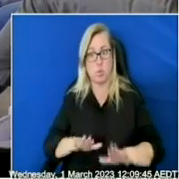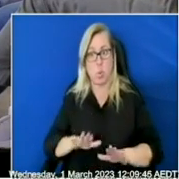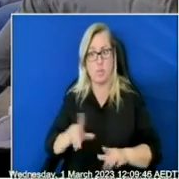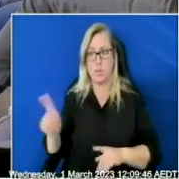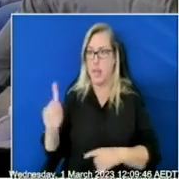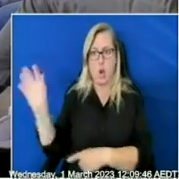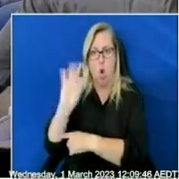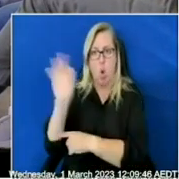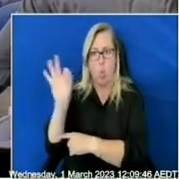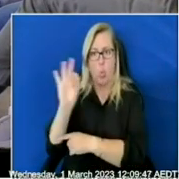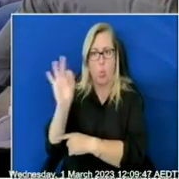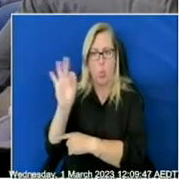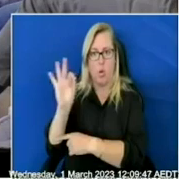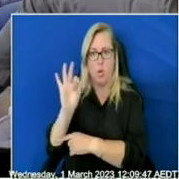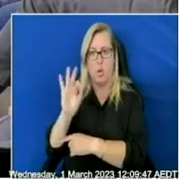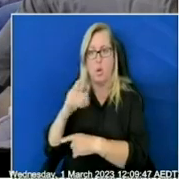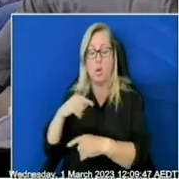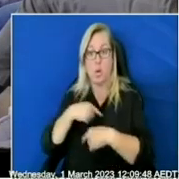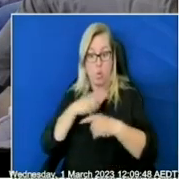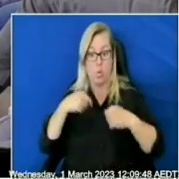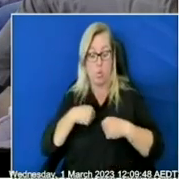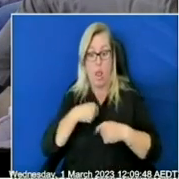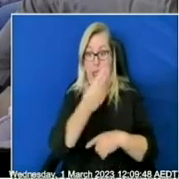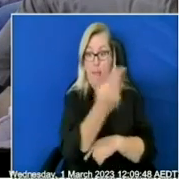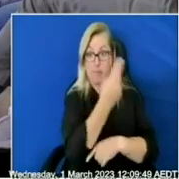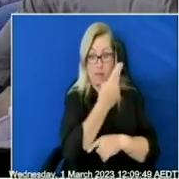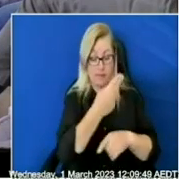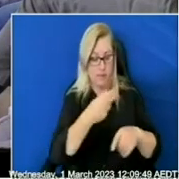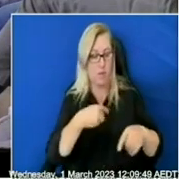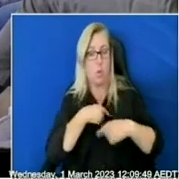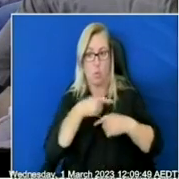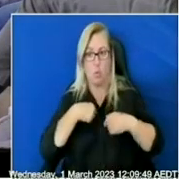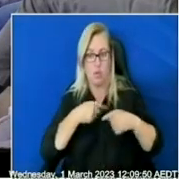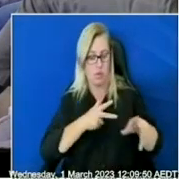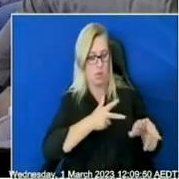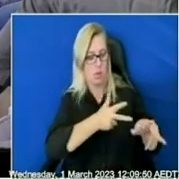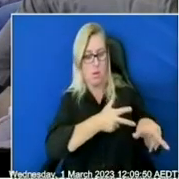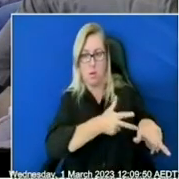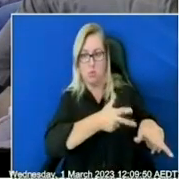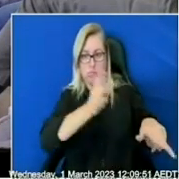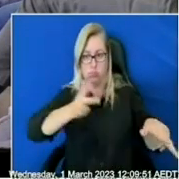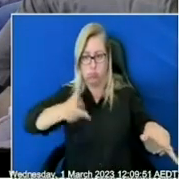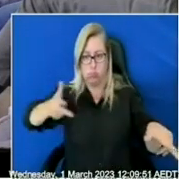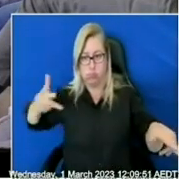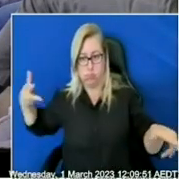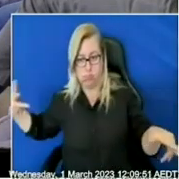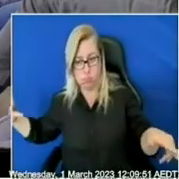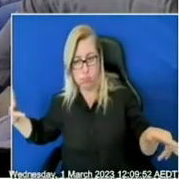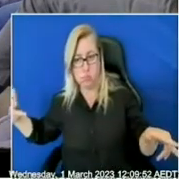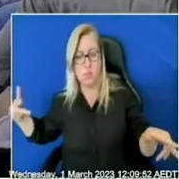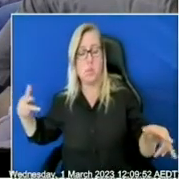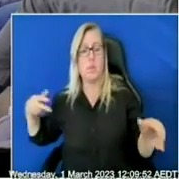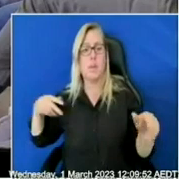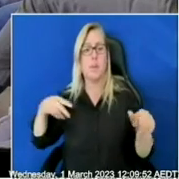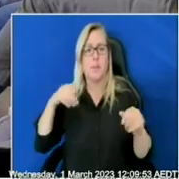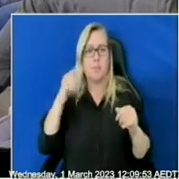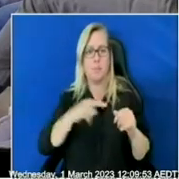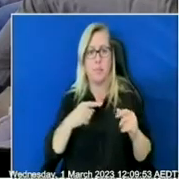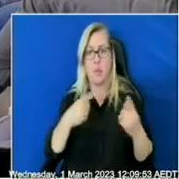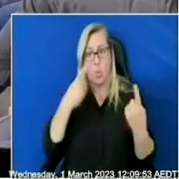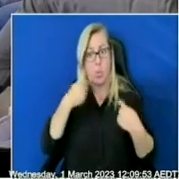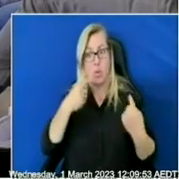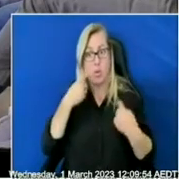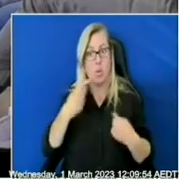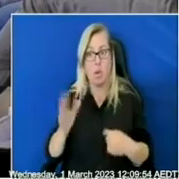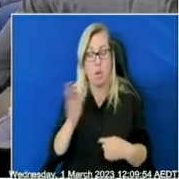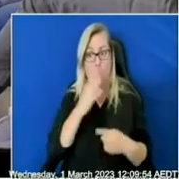Hmm. So she was unconscious when she left. Anyway, we was probably crying all the way up to here, expecting her to be gone by the time we